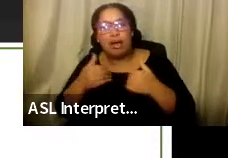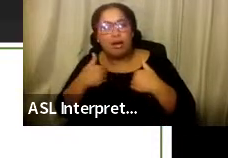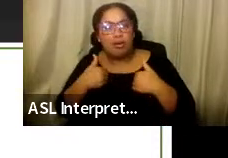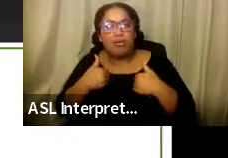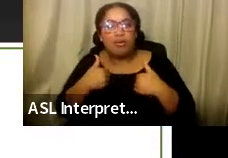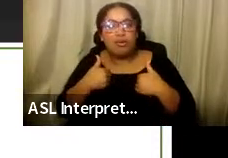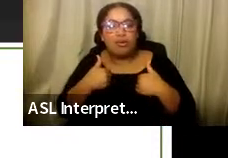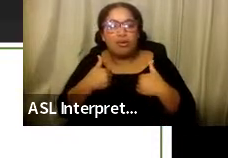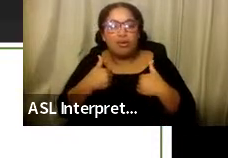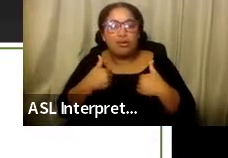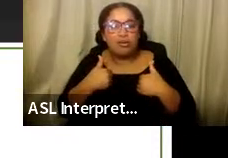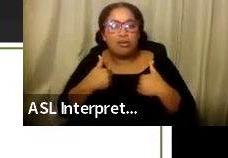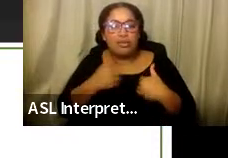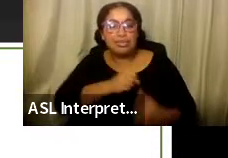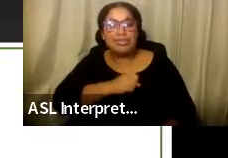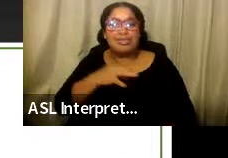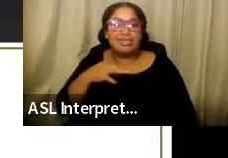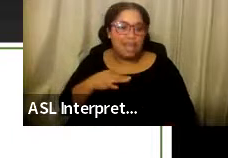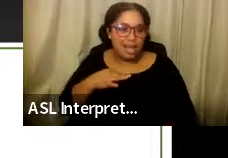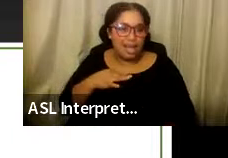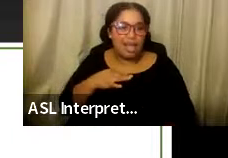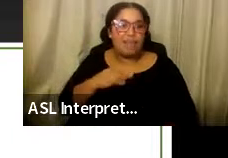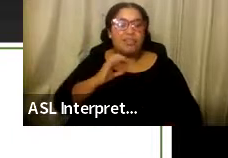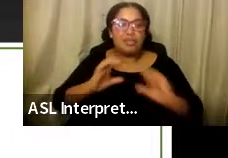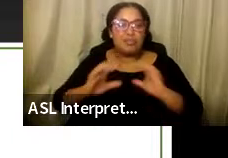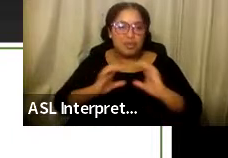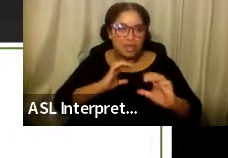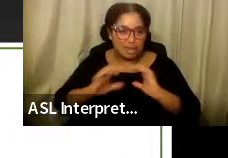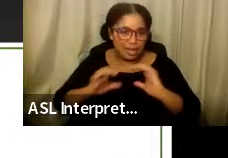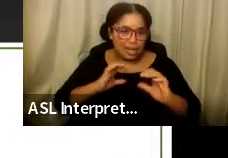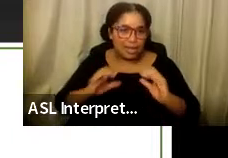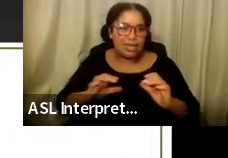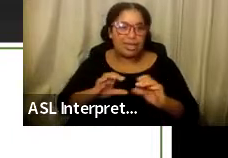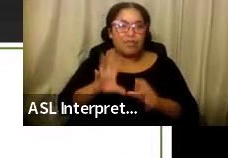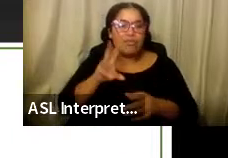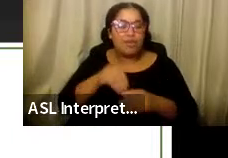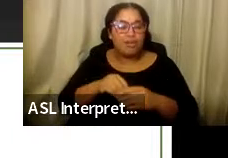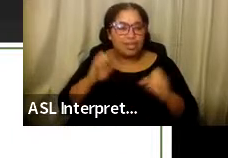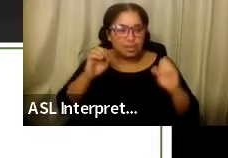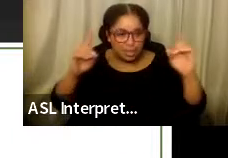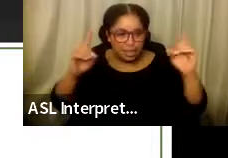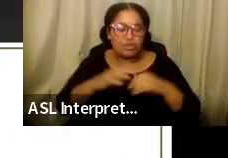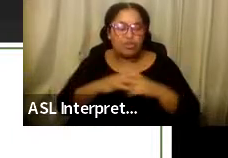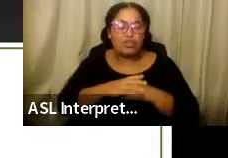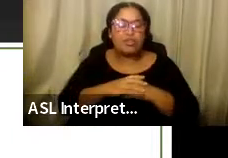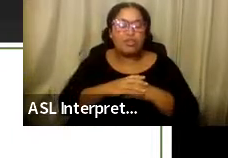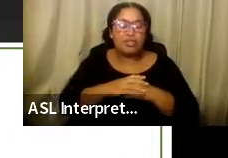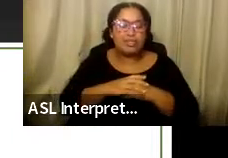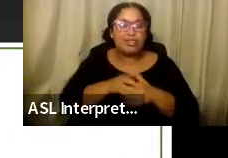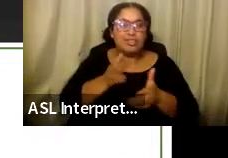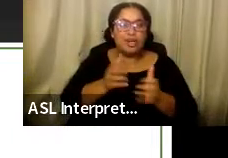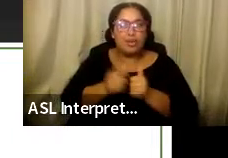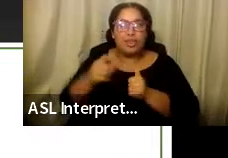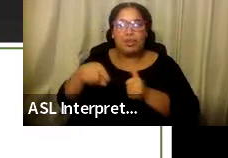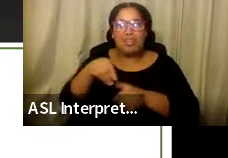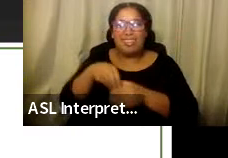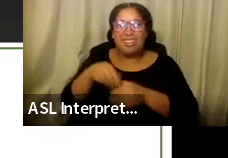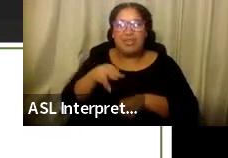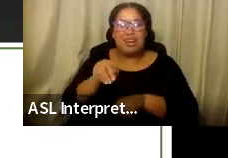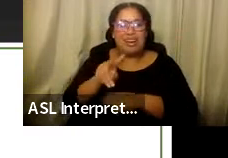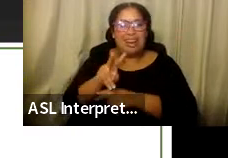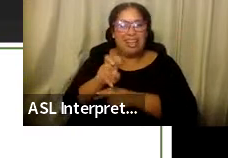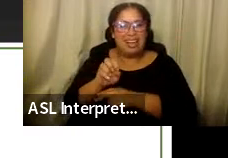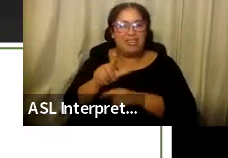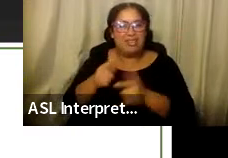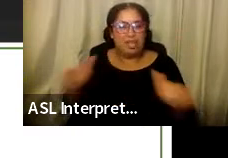having staff communicate, people who are doing education, being able to talk to people in their native language.